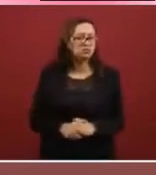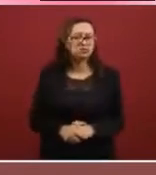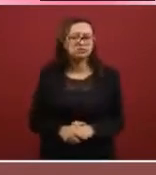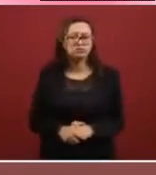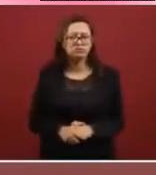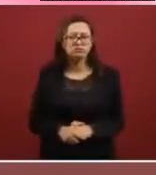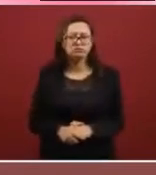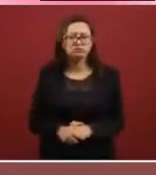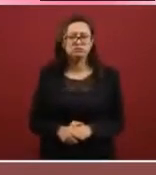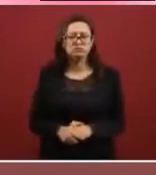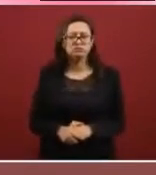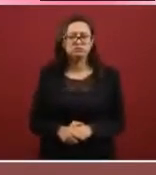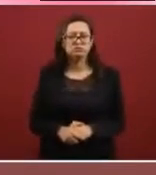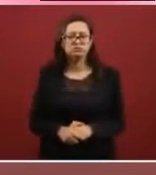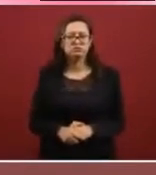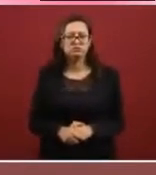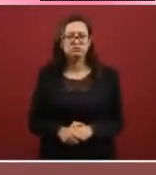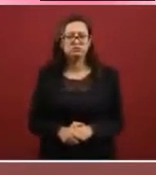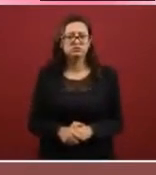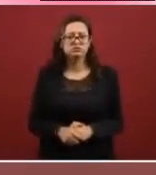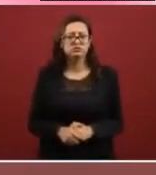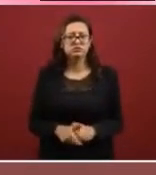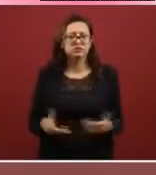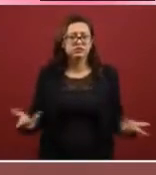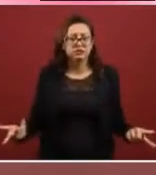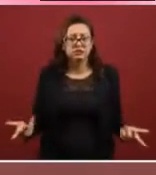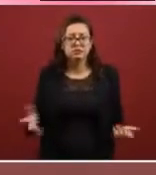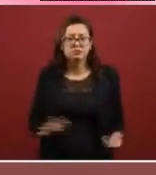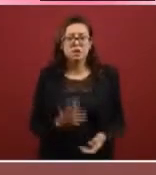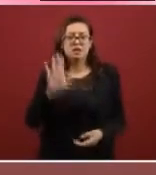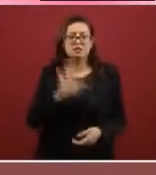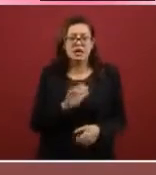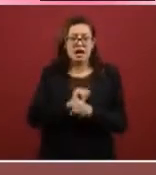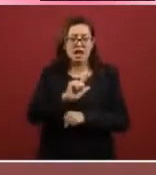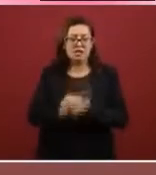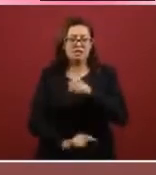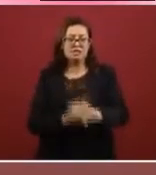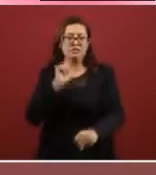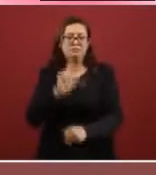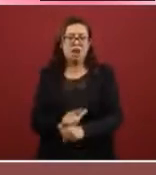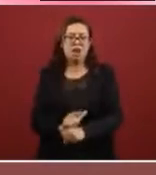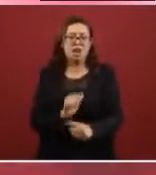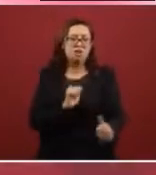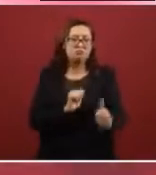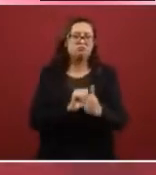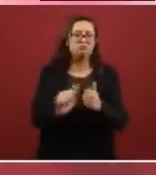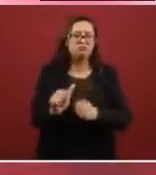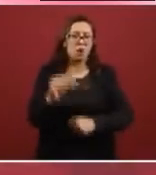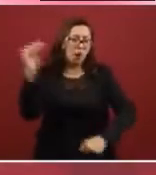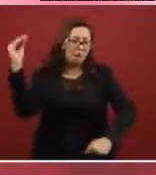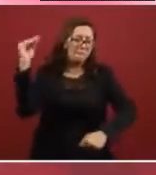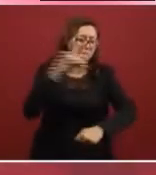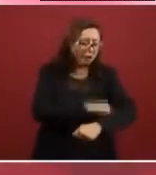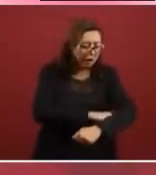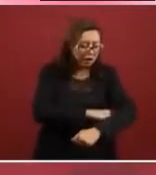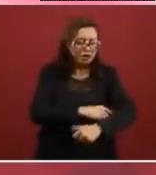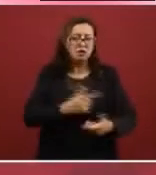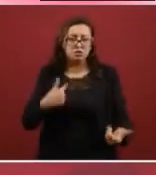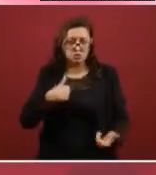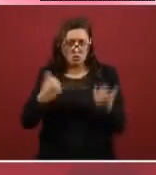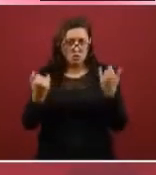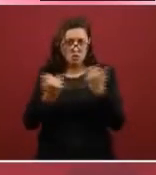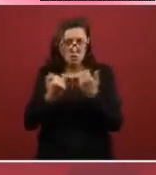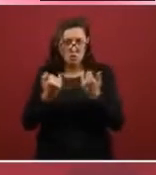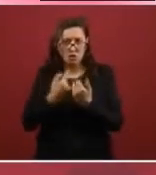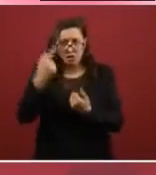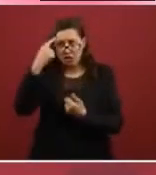metamos la cabeza debajo del suelo como we la can't avestruz. Stick our head in the ground like tenemos the ostrich. Que resolver los problemas. We have to entonces, resolve